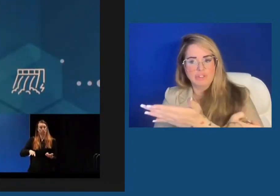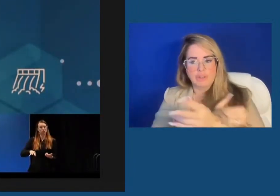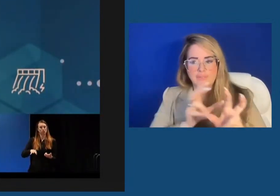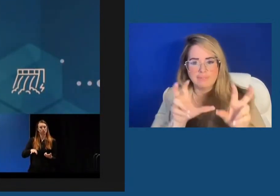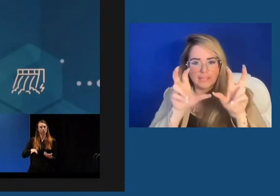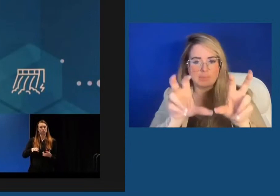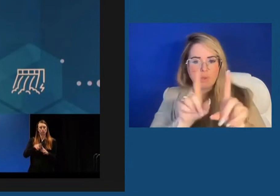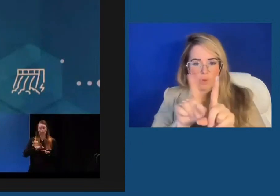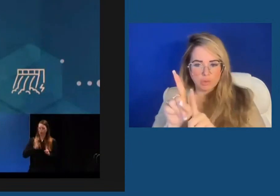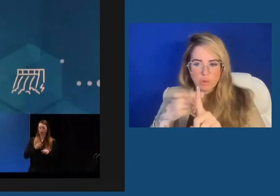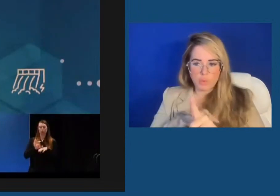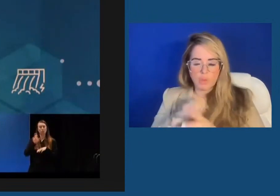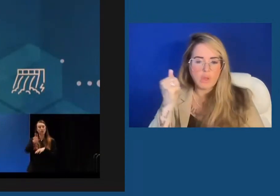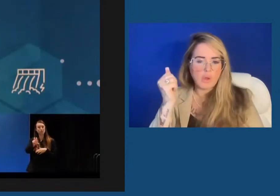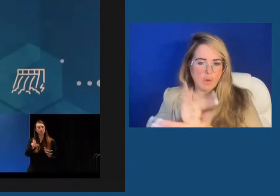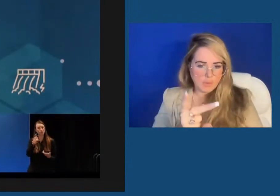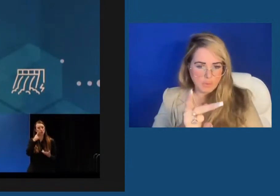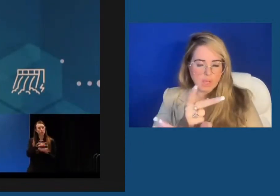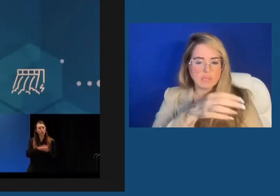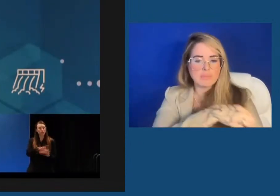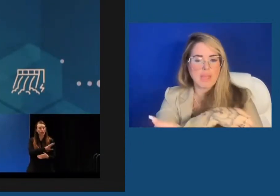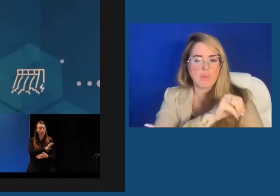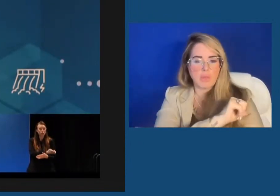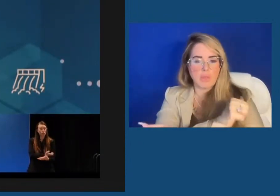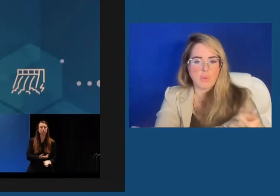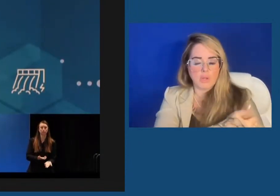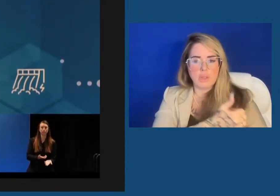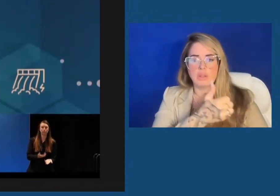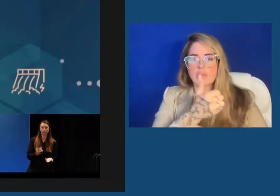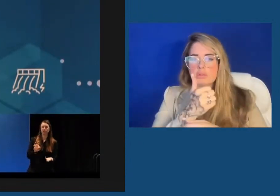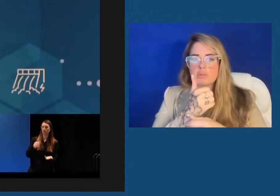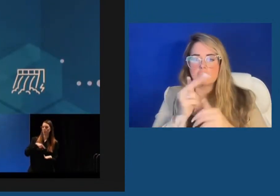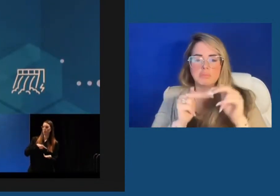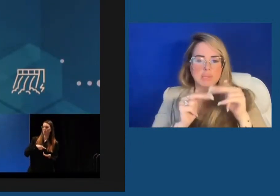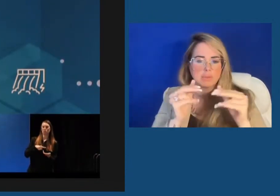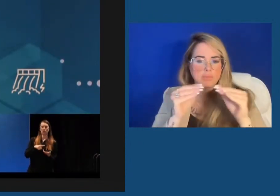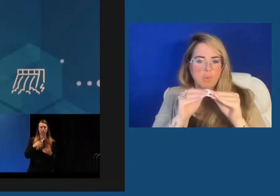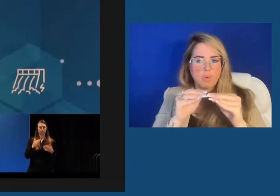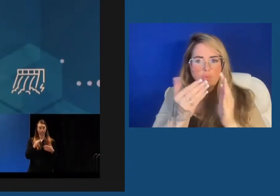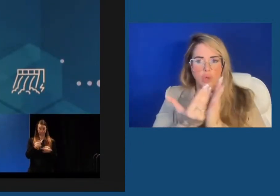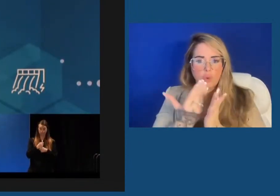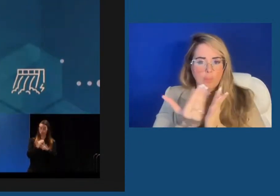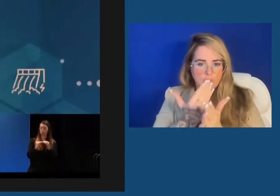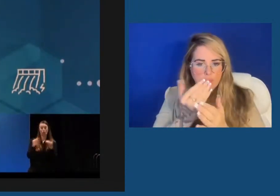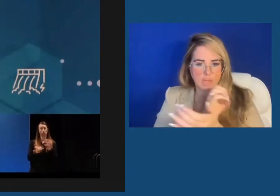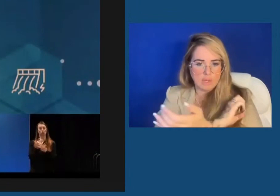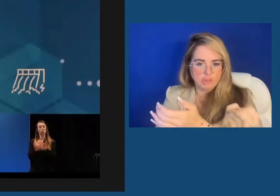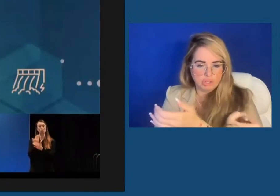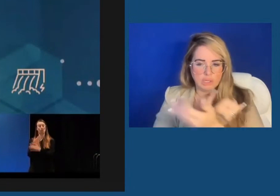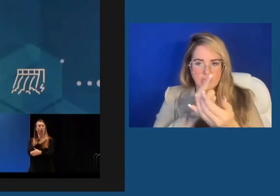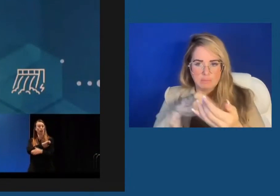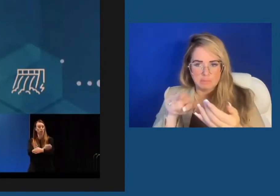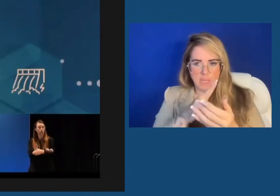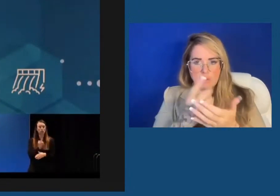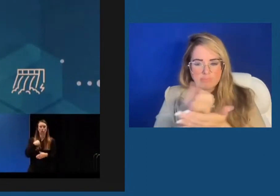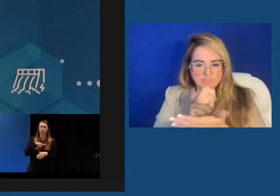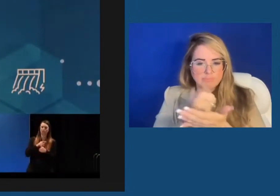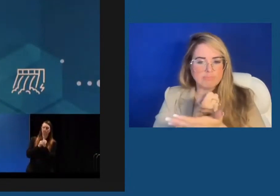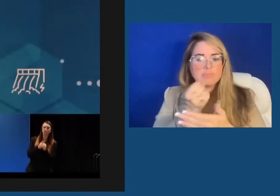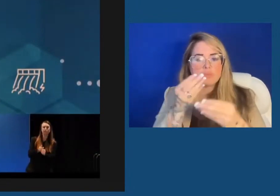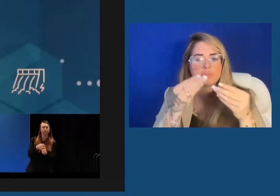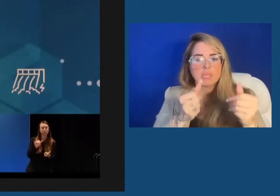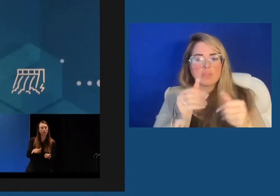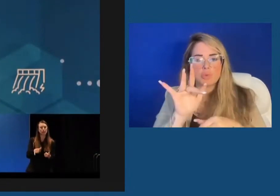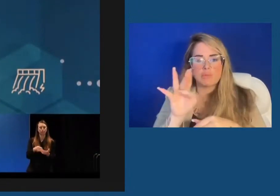also authorized the Power Authority, New York NYPA, to build more renewables. Yes, they're leaning into this as well, spending $25